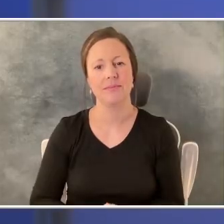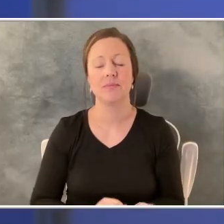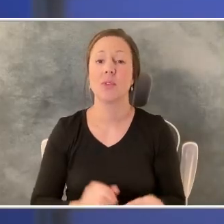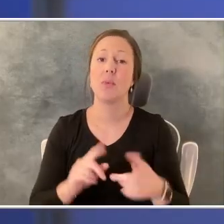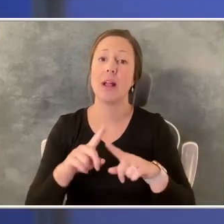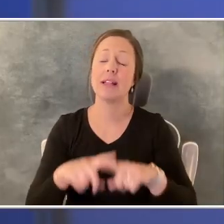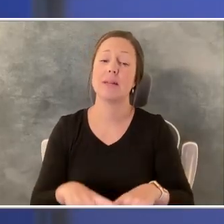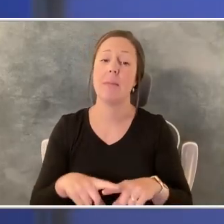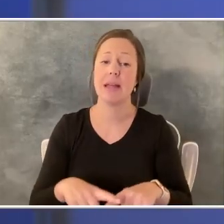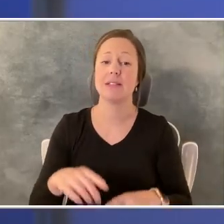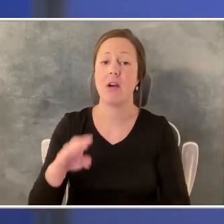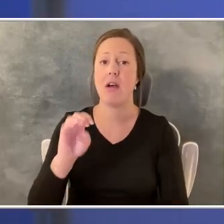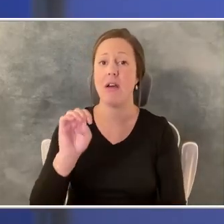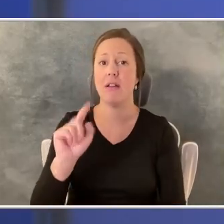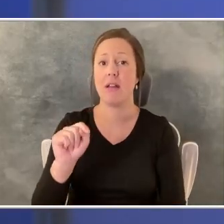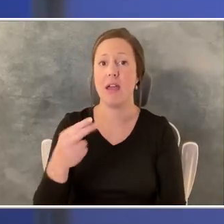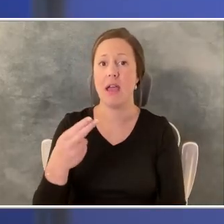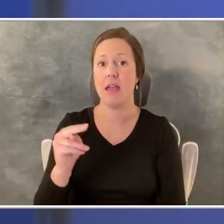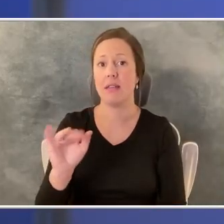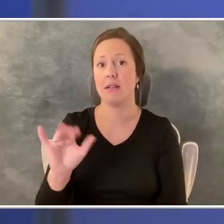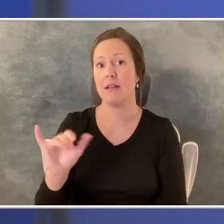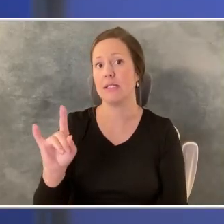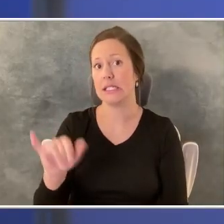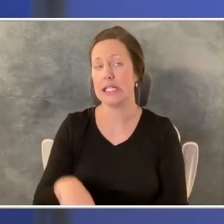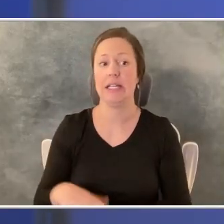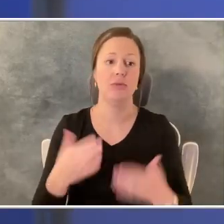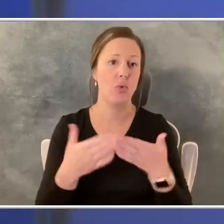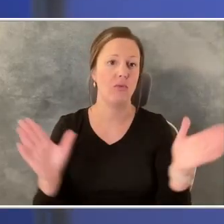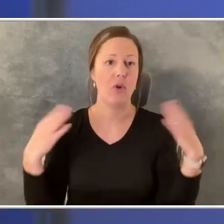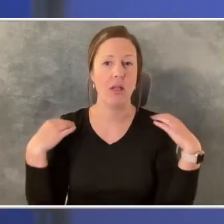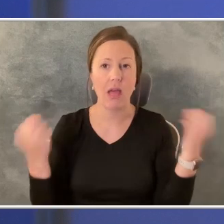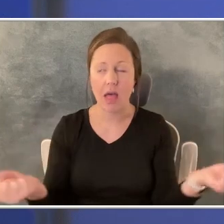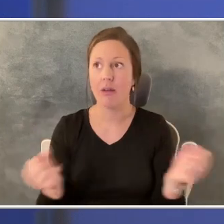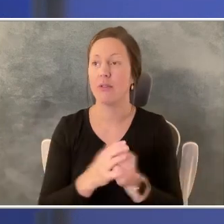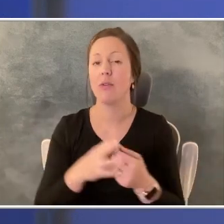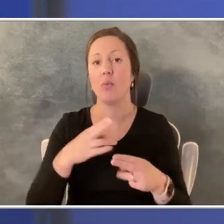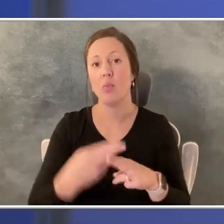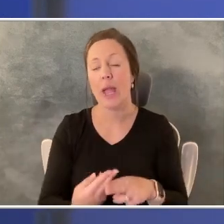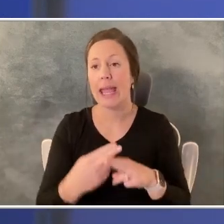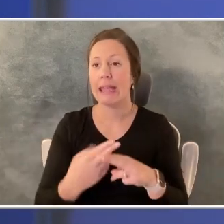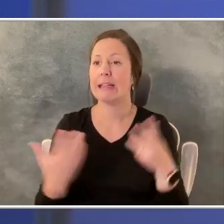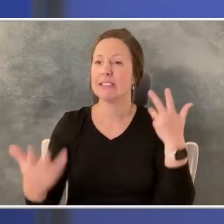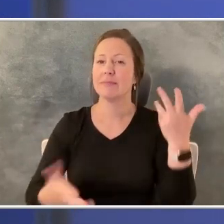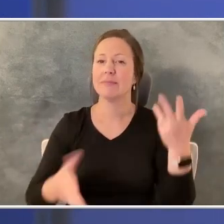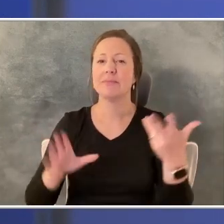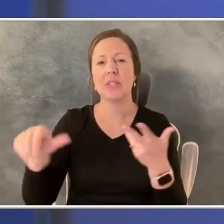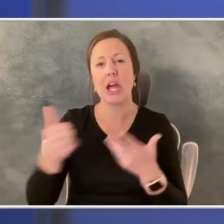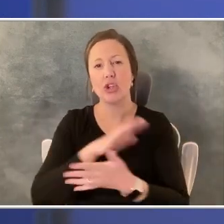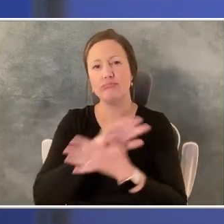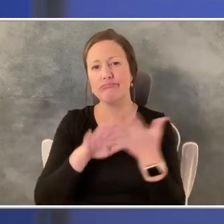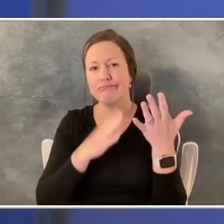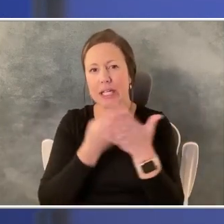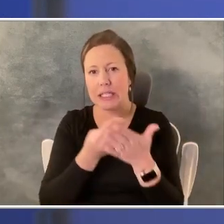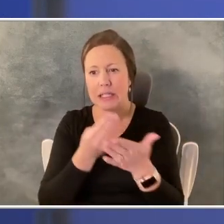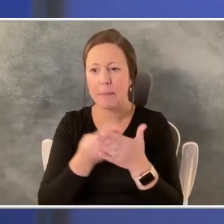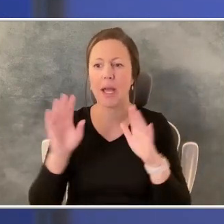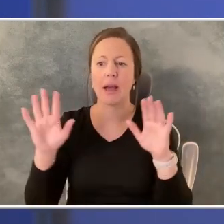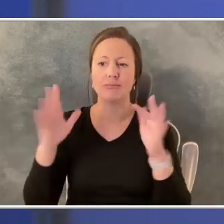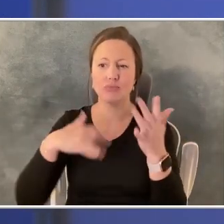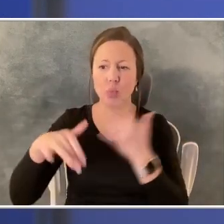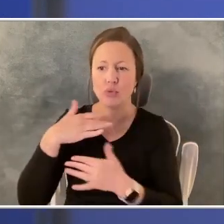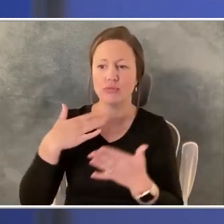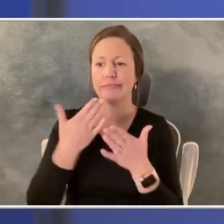on your overall health status, it depends on weight, socioeconomic factors. But it turns out that, we've really defined